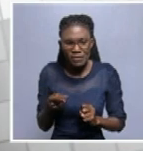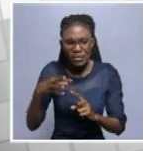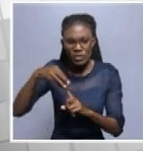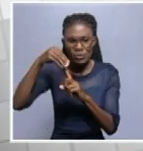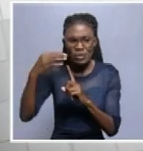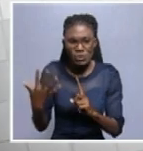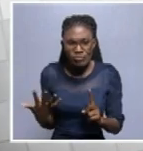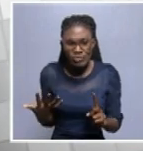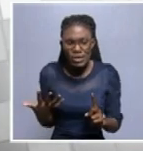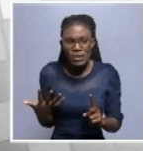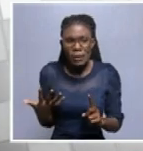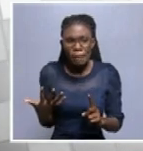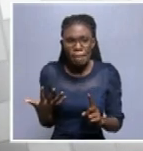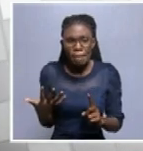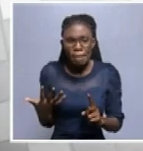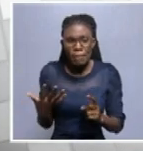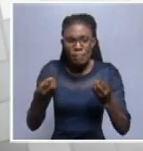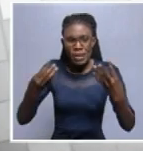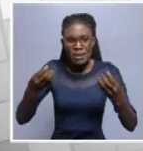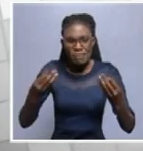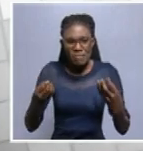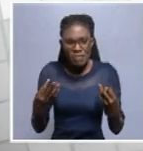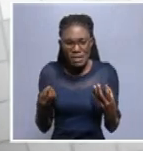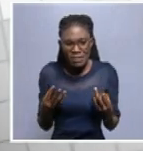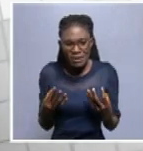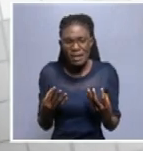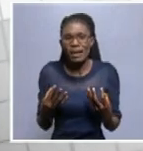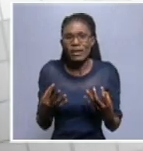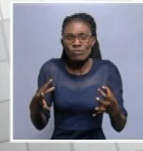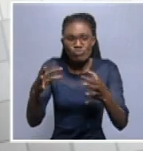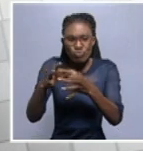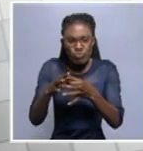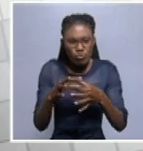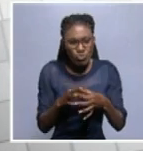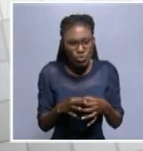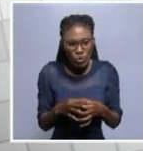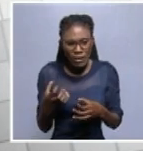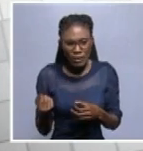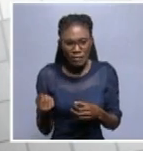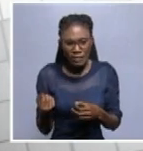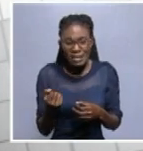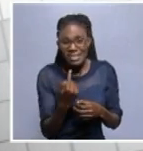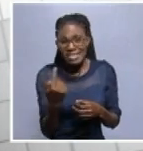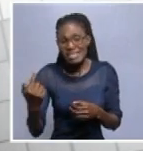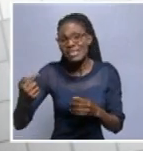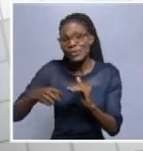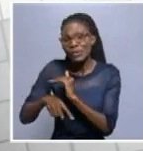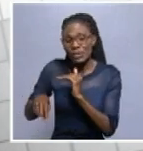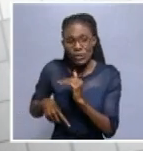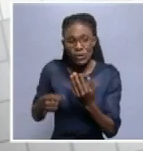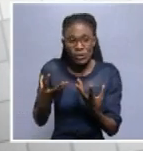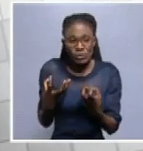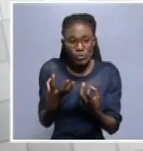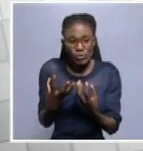especially in multilateral engagements, that any country will need to get the